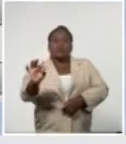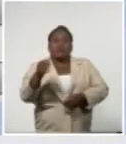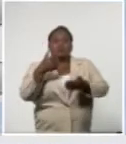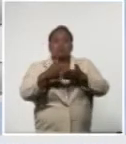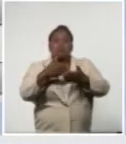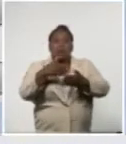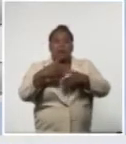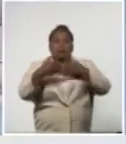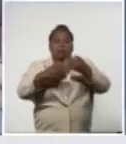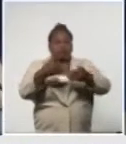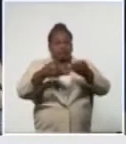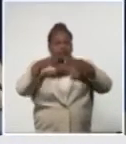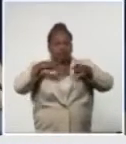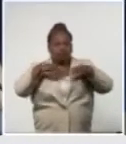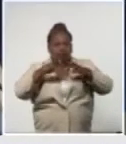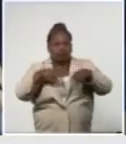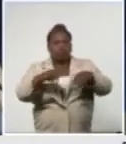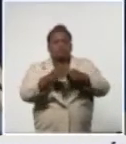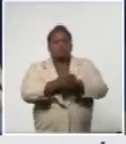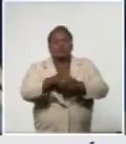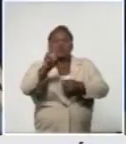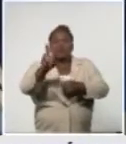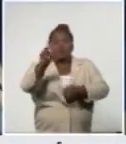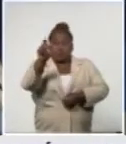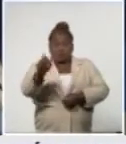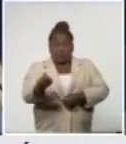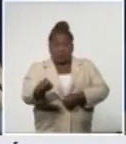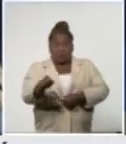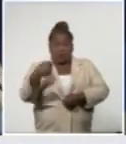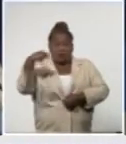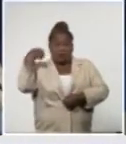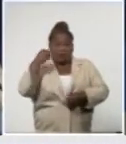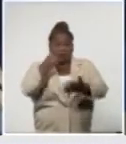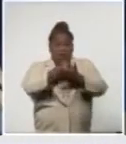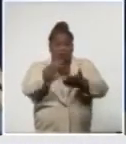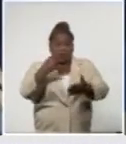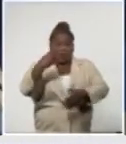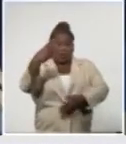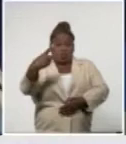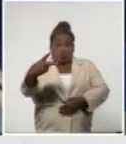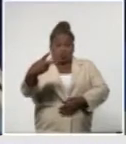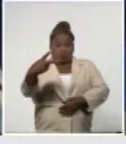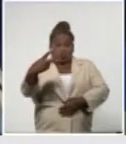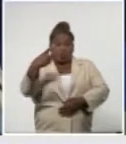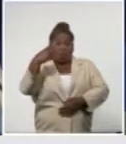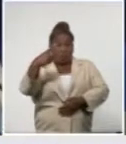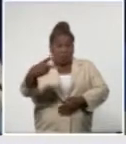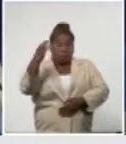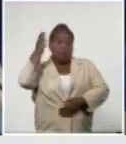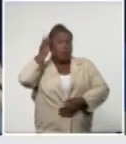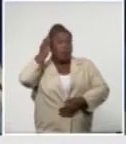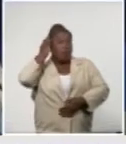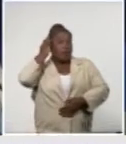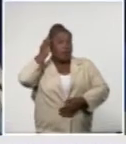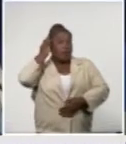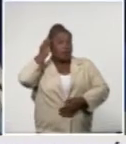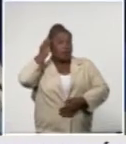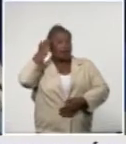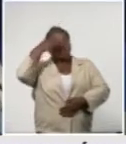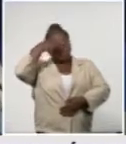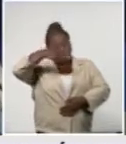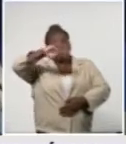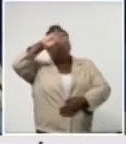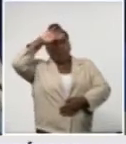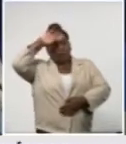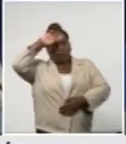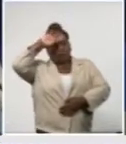which is 1.5% of all processed samples. The 2 cases confirmed yesterday, the 2 are female patients